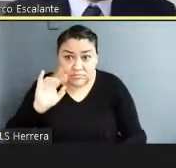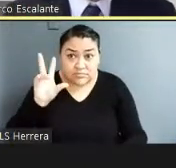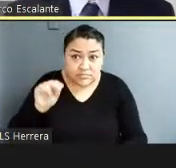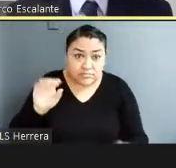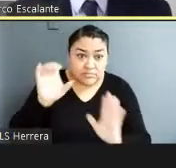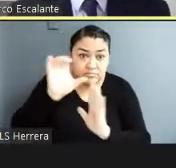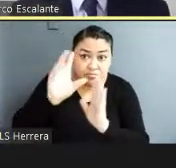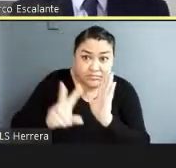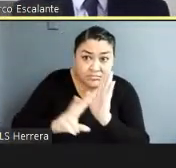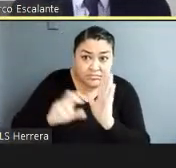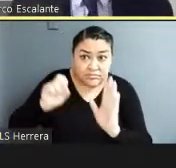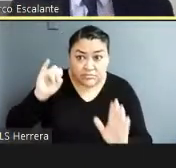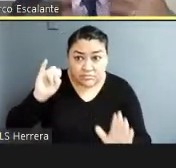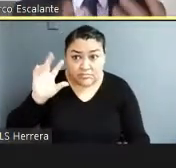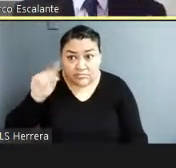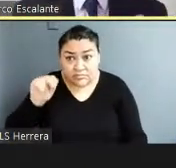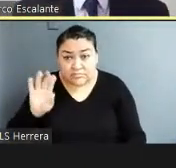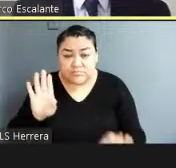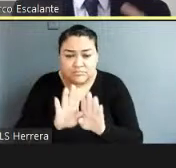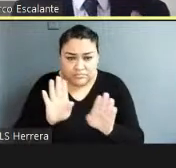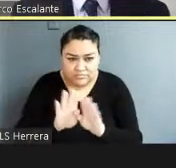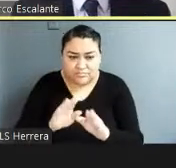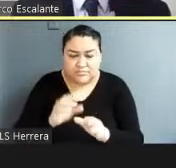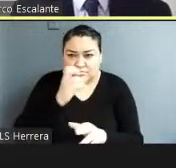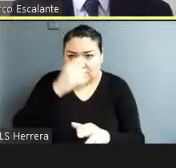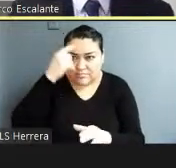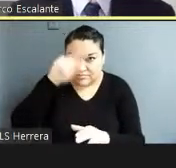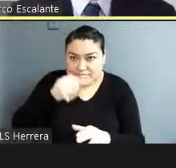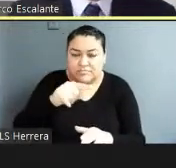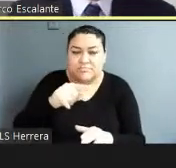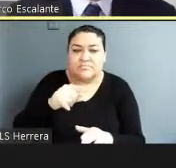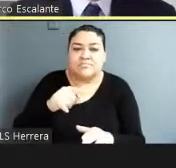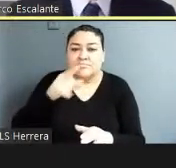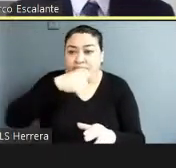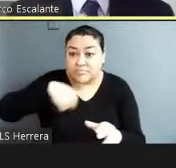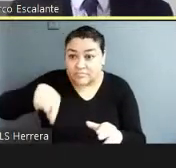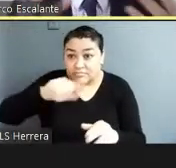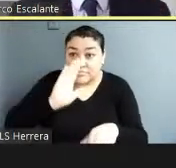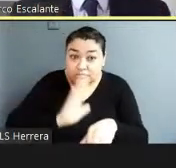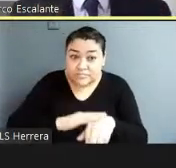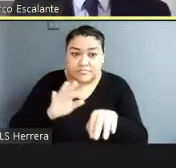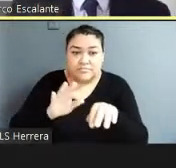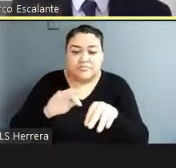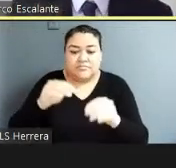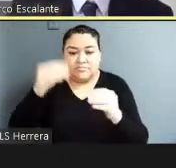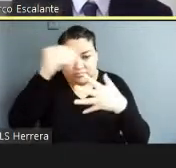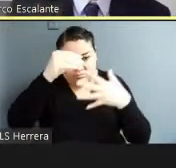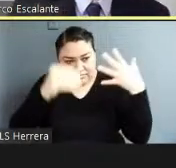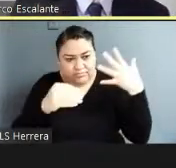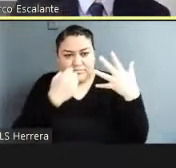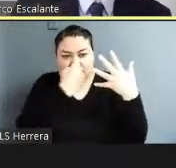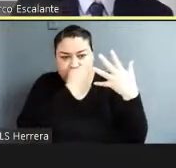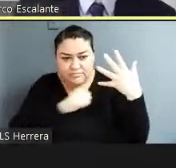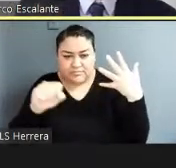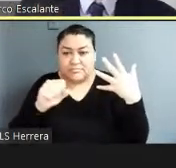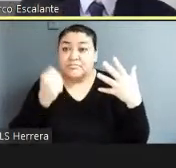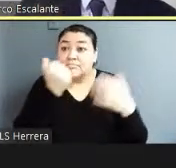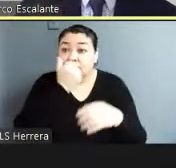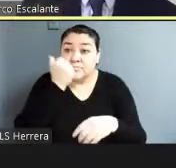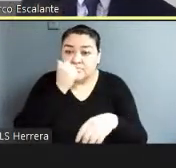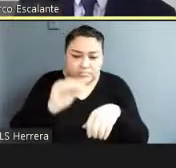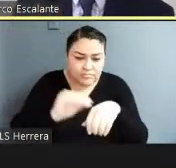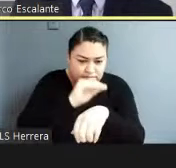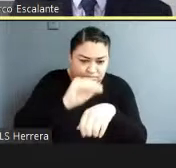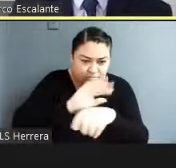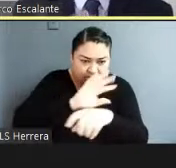any changes needed in our curriculum. In this case, we did it through integration of clinical and basic learning.